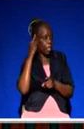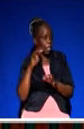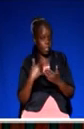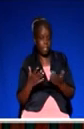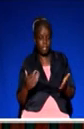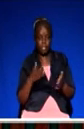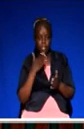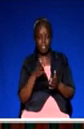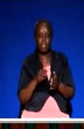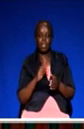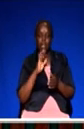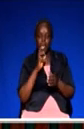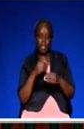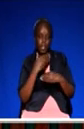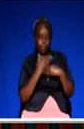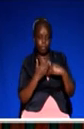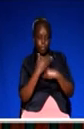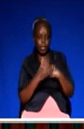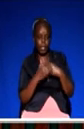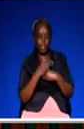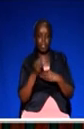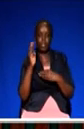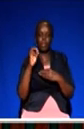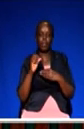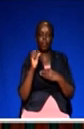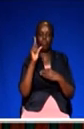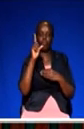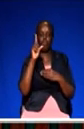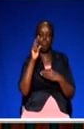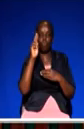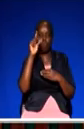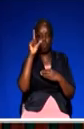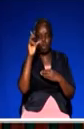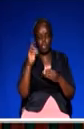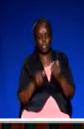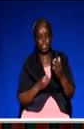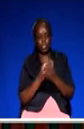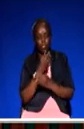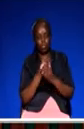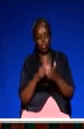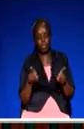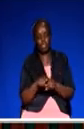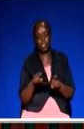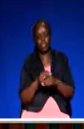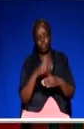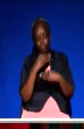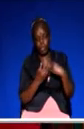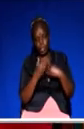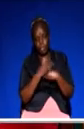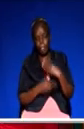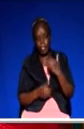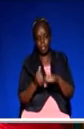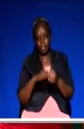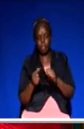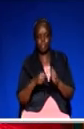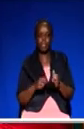are just a bread mold that is growing on that bread. So scientifically, I will refer